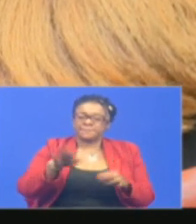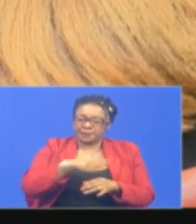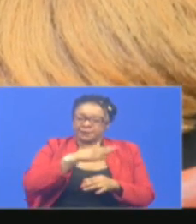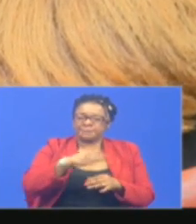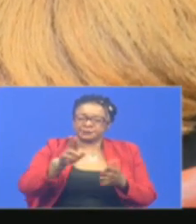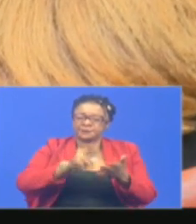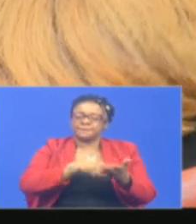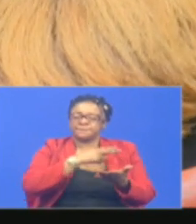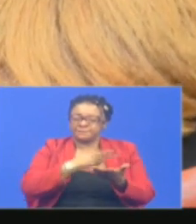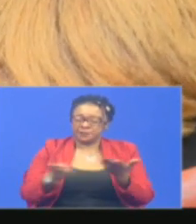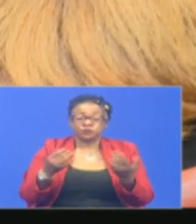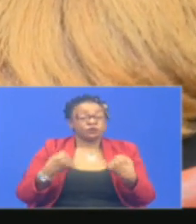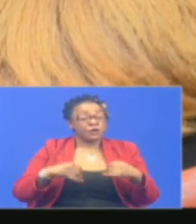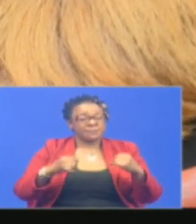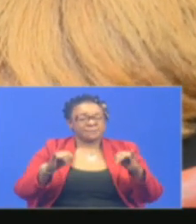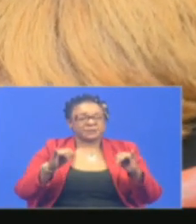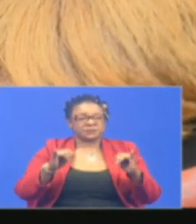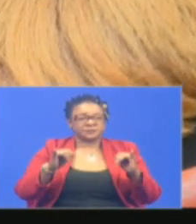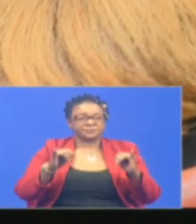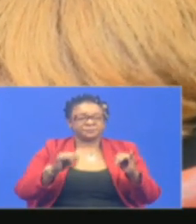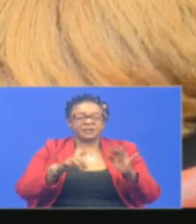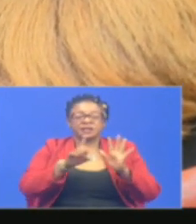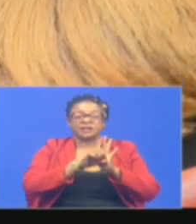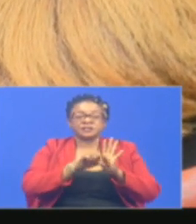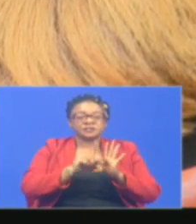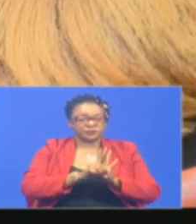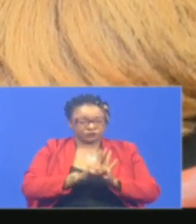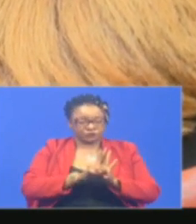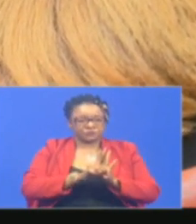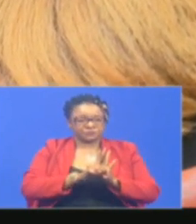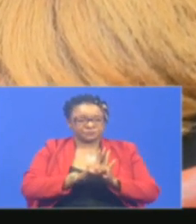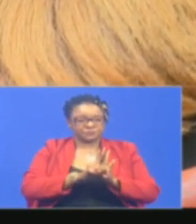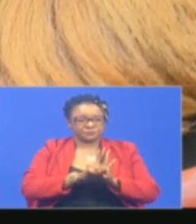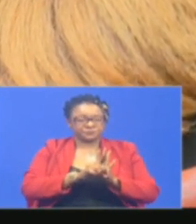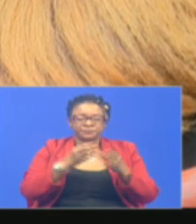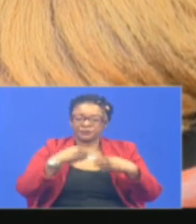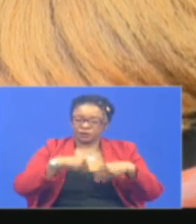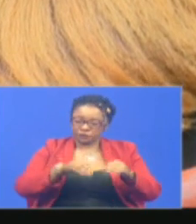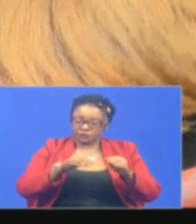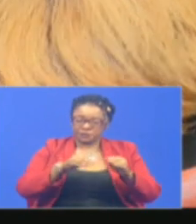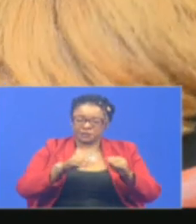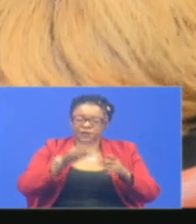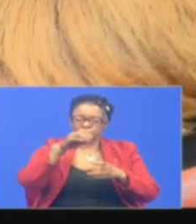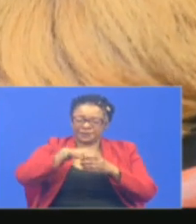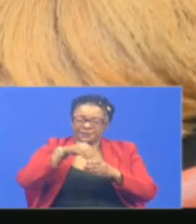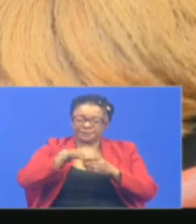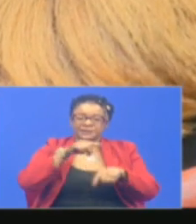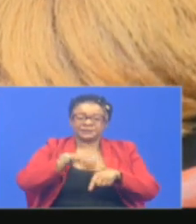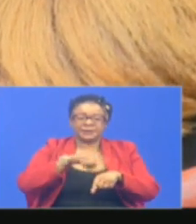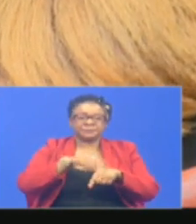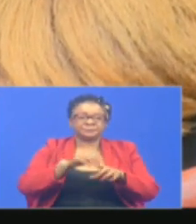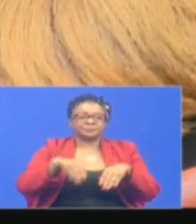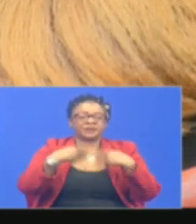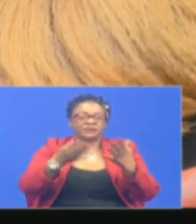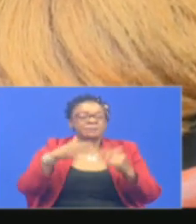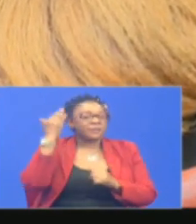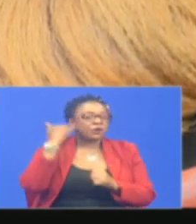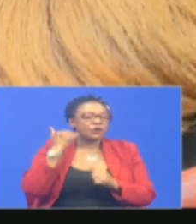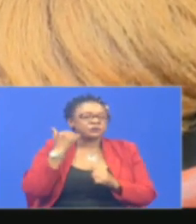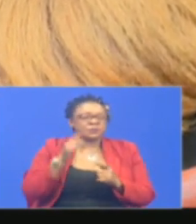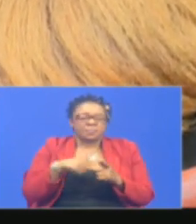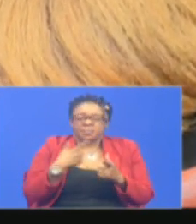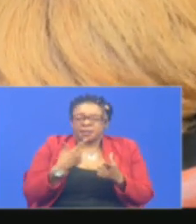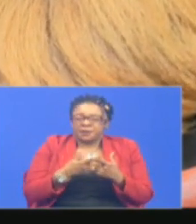to implement the necessary legislation according to the and within the time frame given by the courts, then the